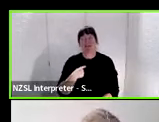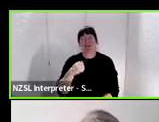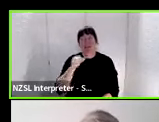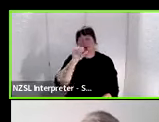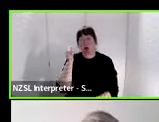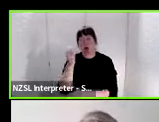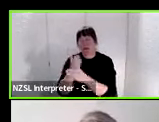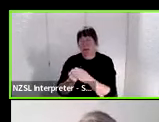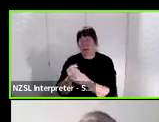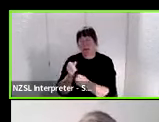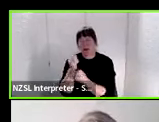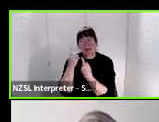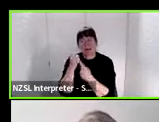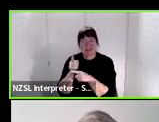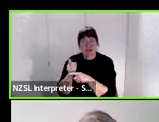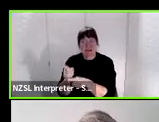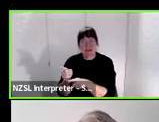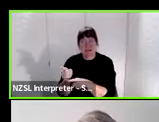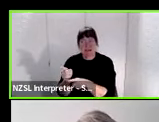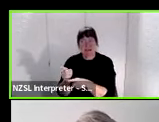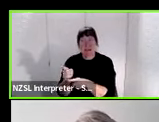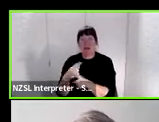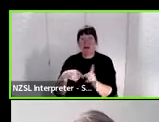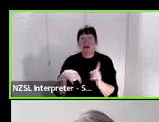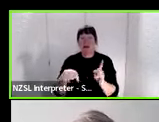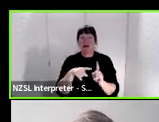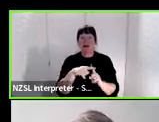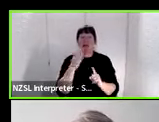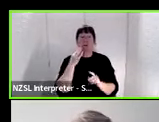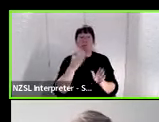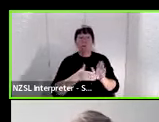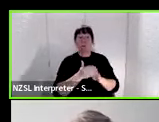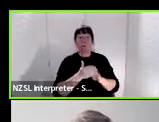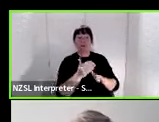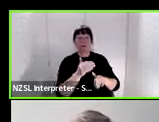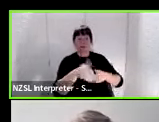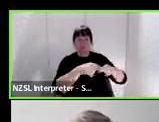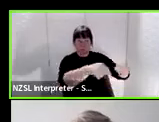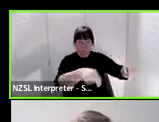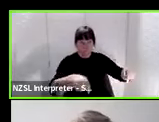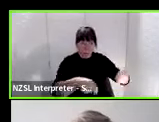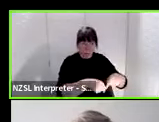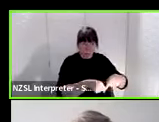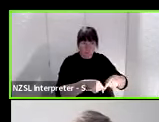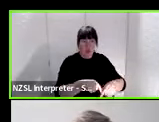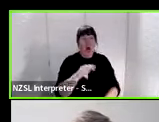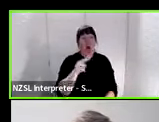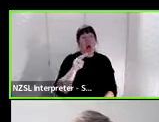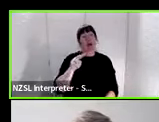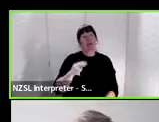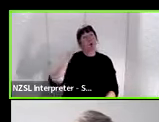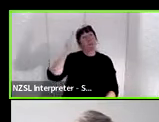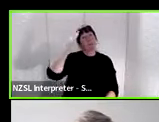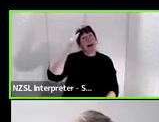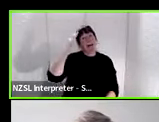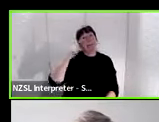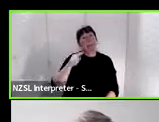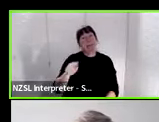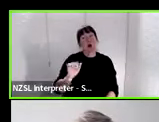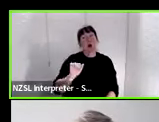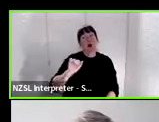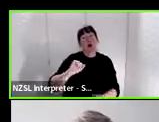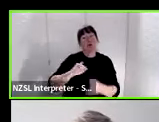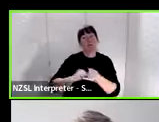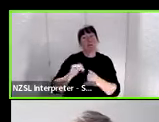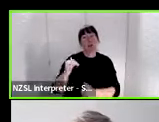was really concerned when we were at that pool to see a mother carrying her adult son in there by